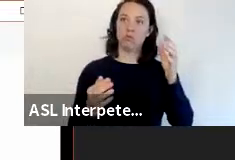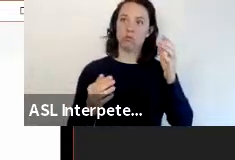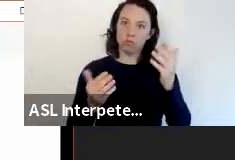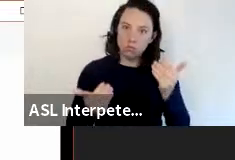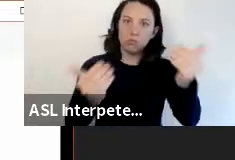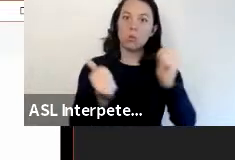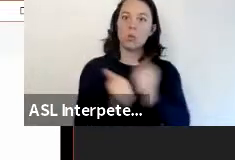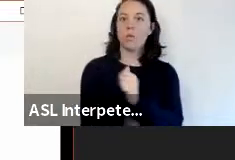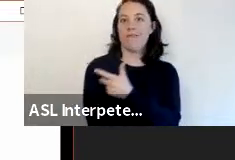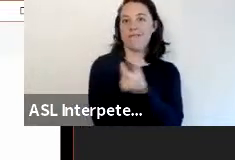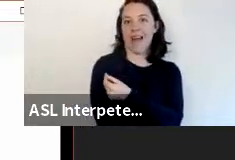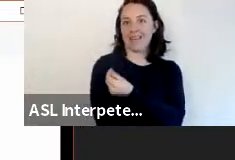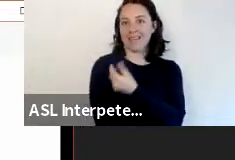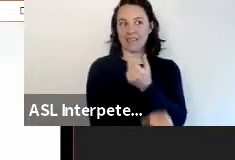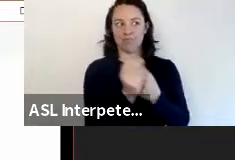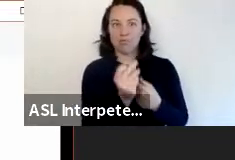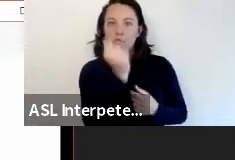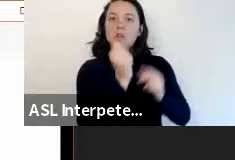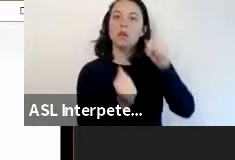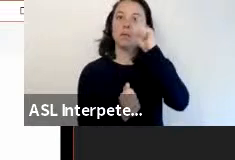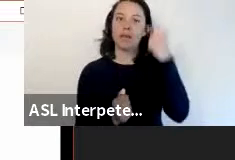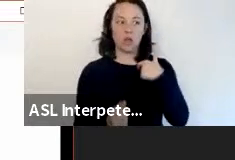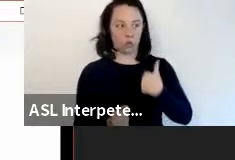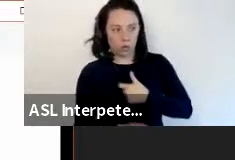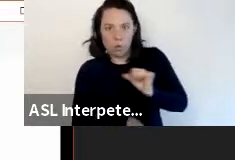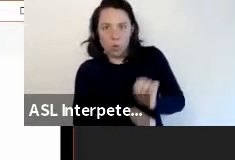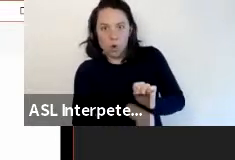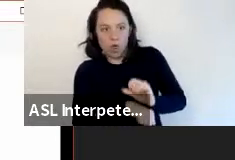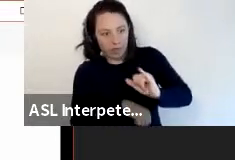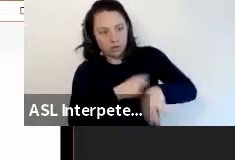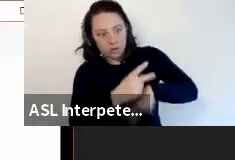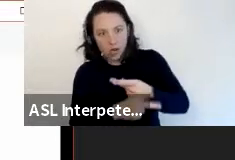time. Next slide, please.